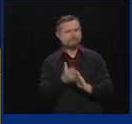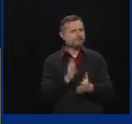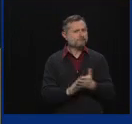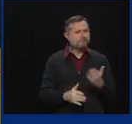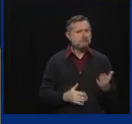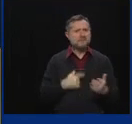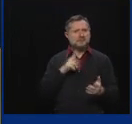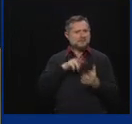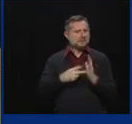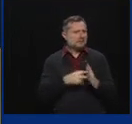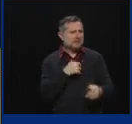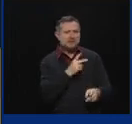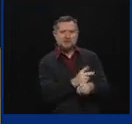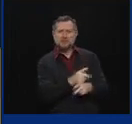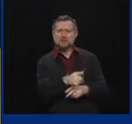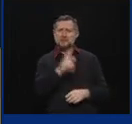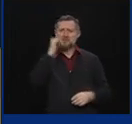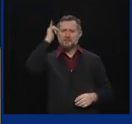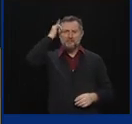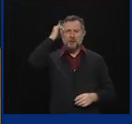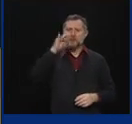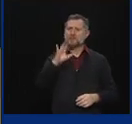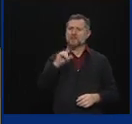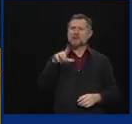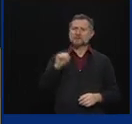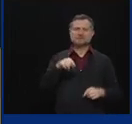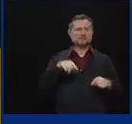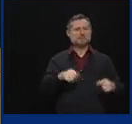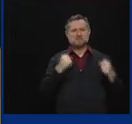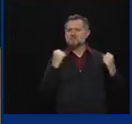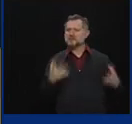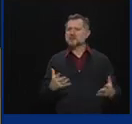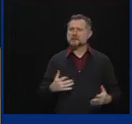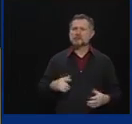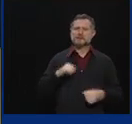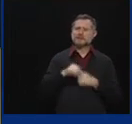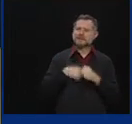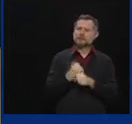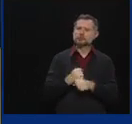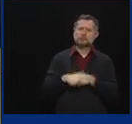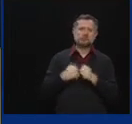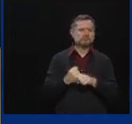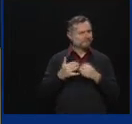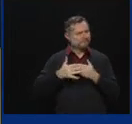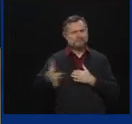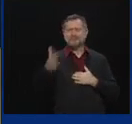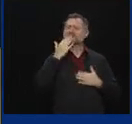keeping the Buffalo Bills here for many, many, many decades to come. Thank you, everyone, for coming out. Appreciate it.